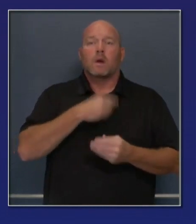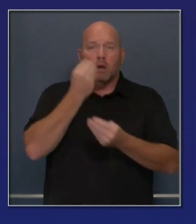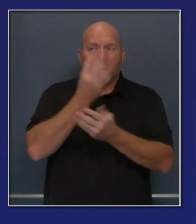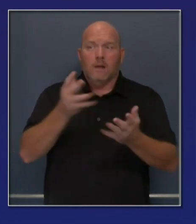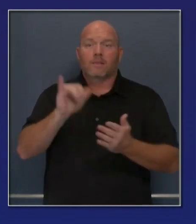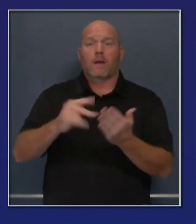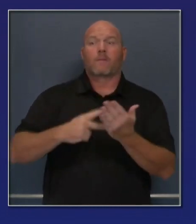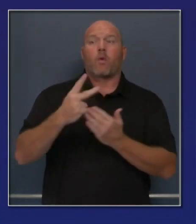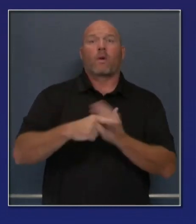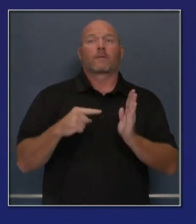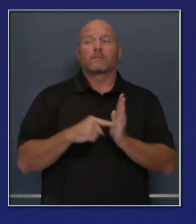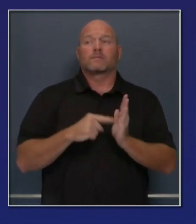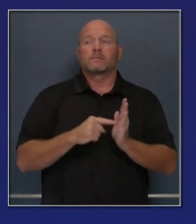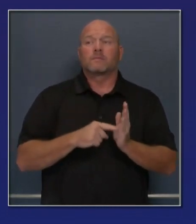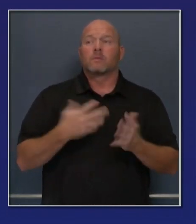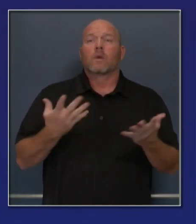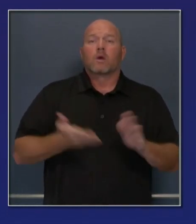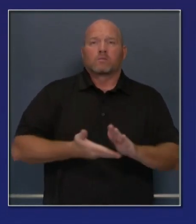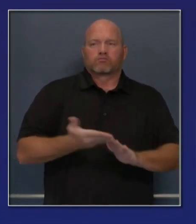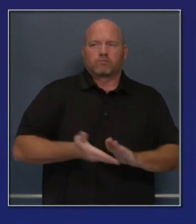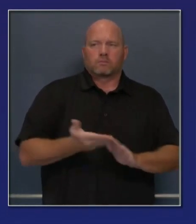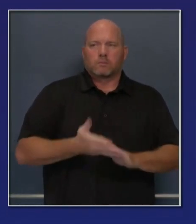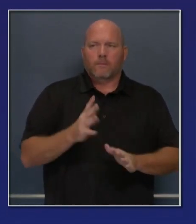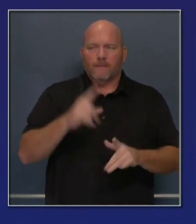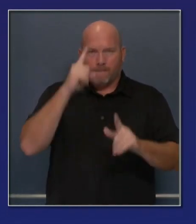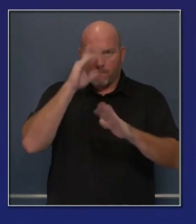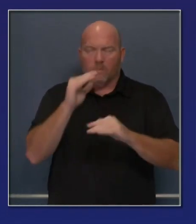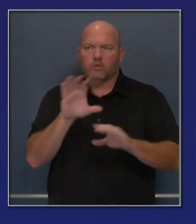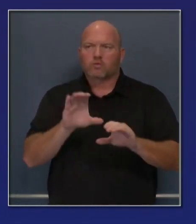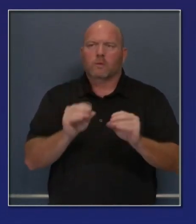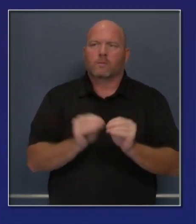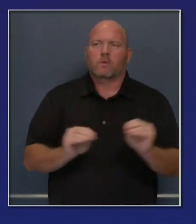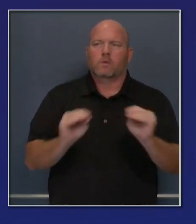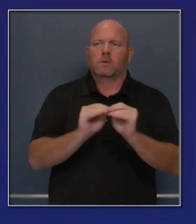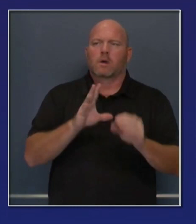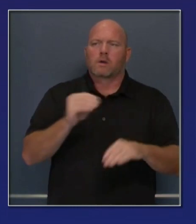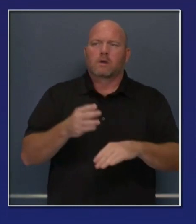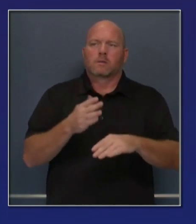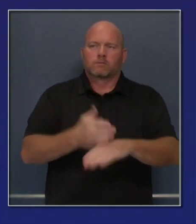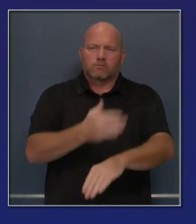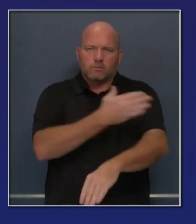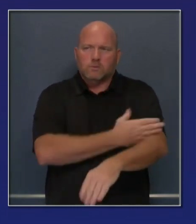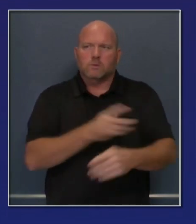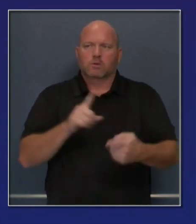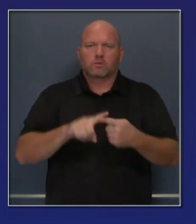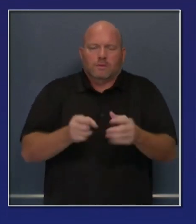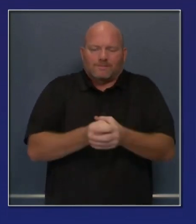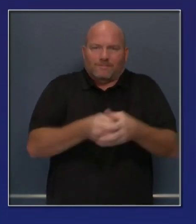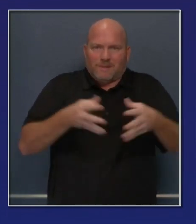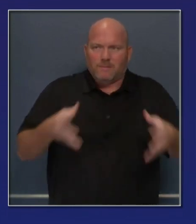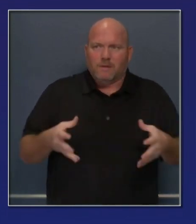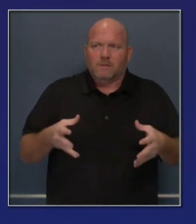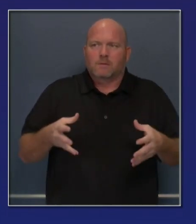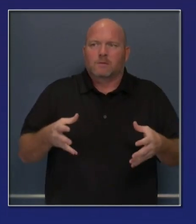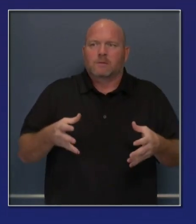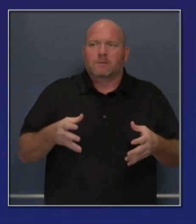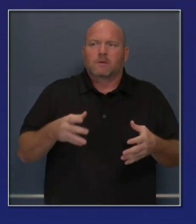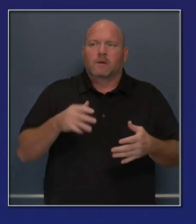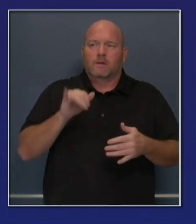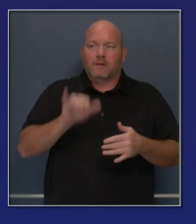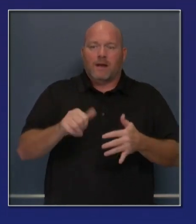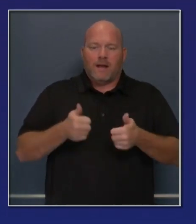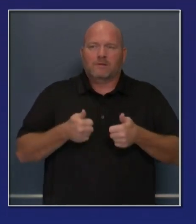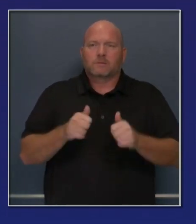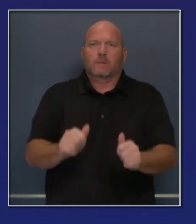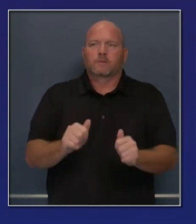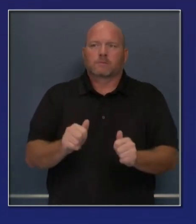is operational, and we hope to do more and better still to expand the scale and scope of that effort. Project